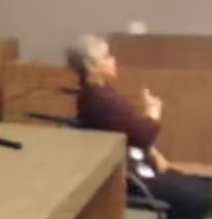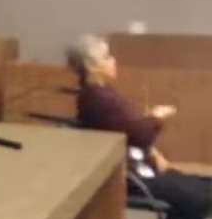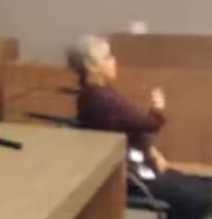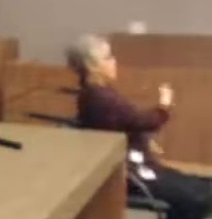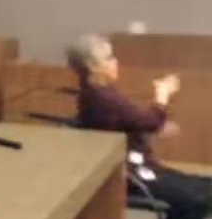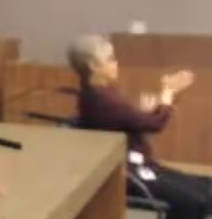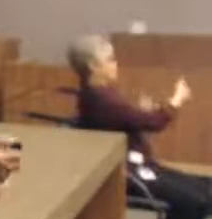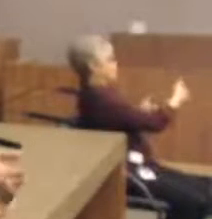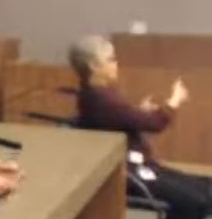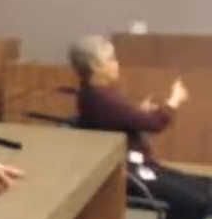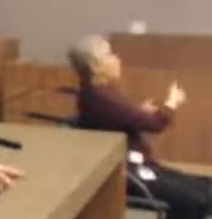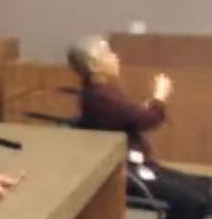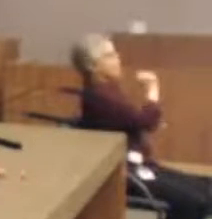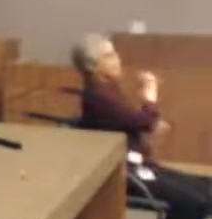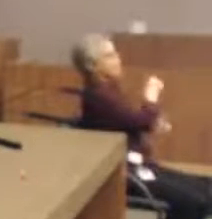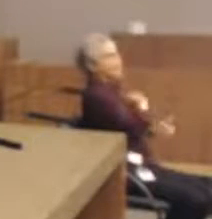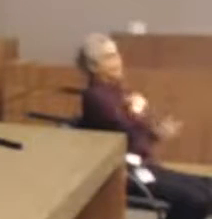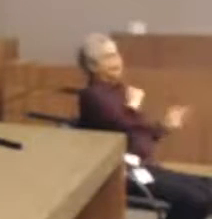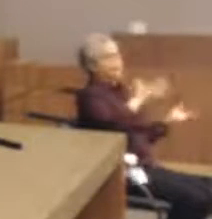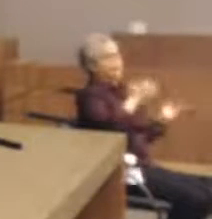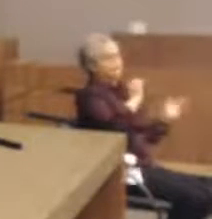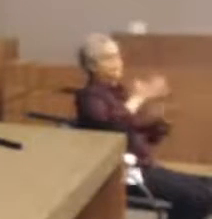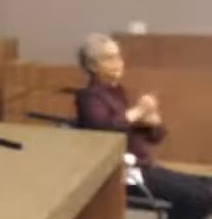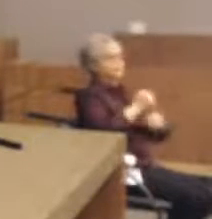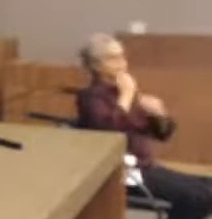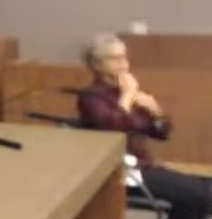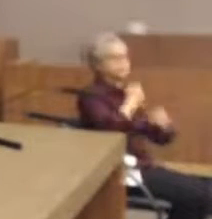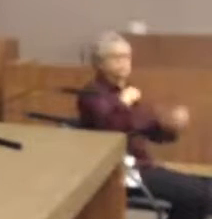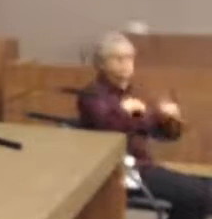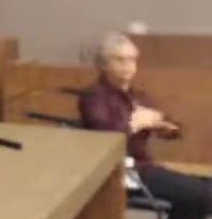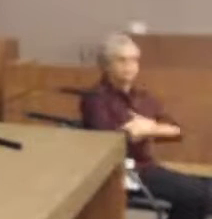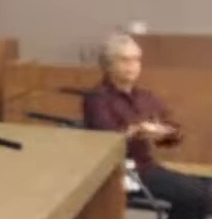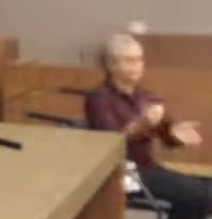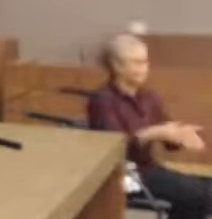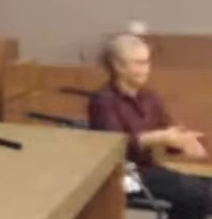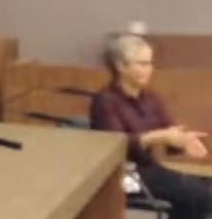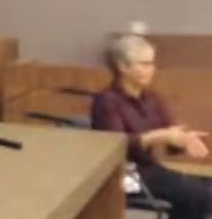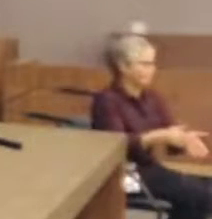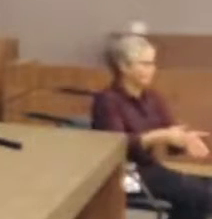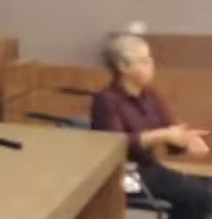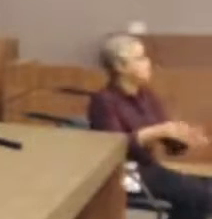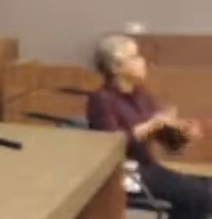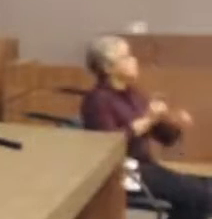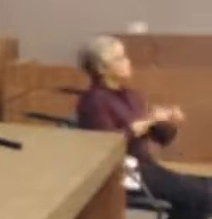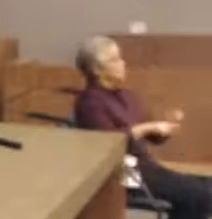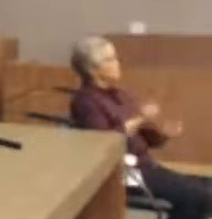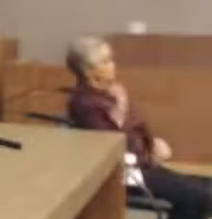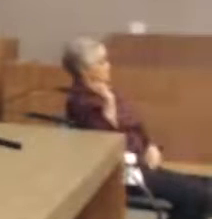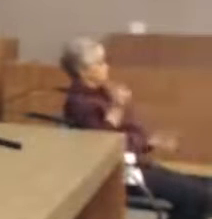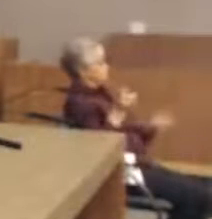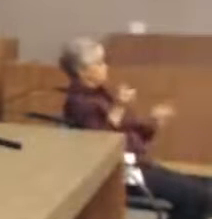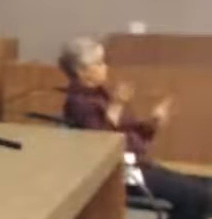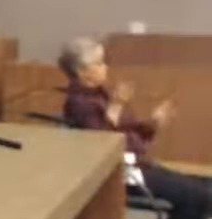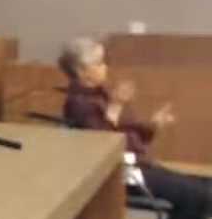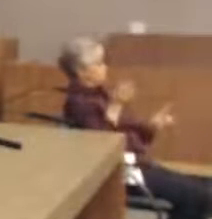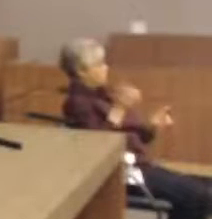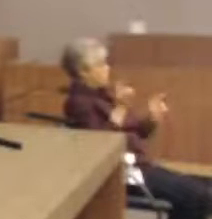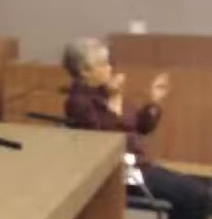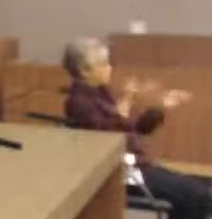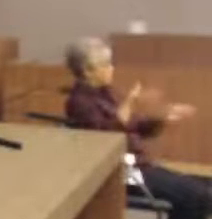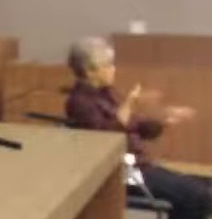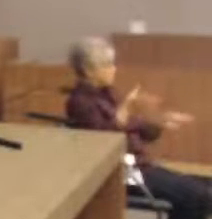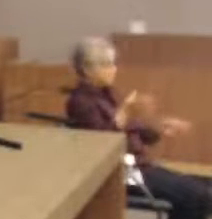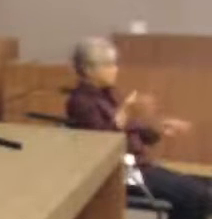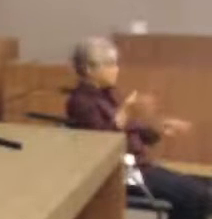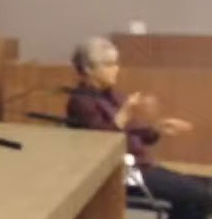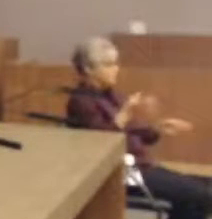to get a sandwich. And then you walk back into the kitchen. So context is lost in trauma because the memory wasn't full. We don't have